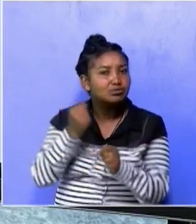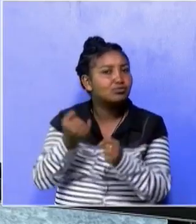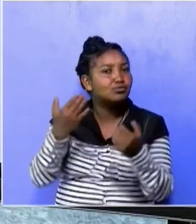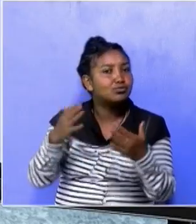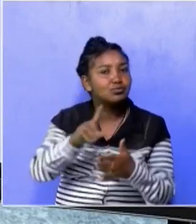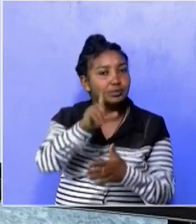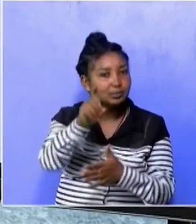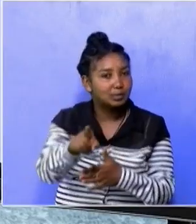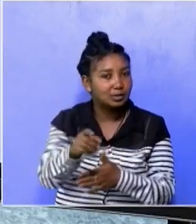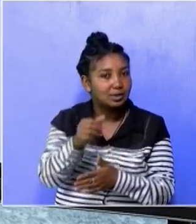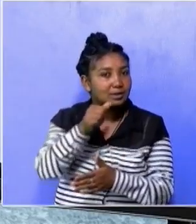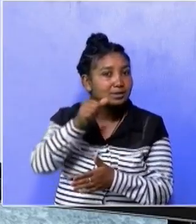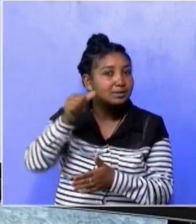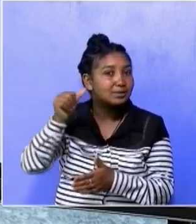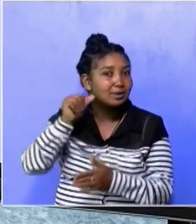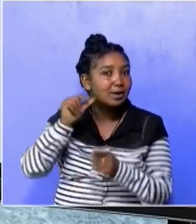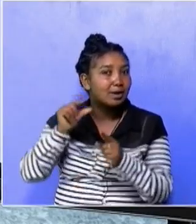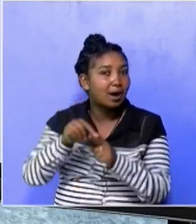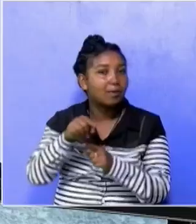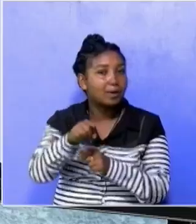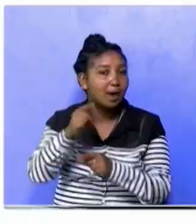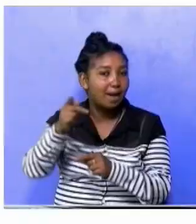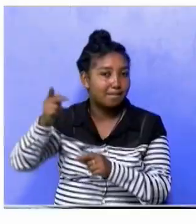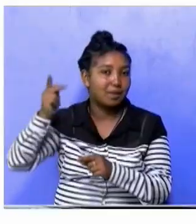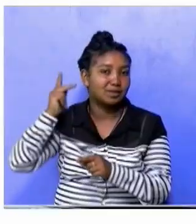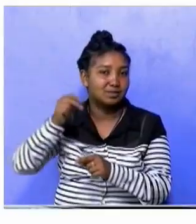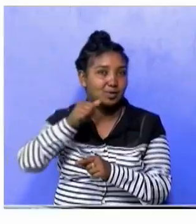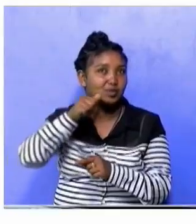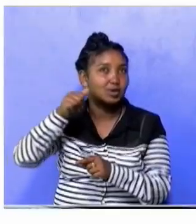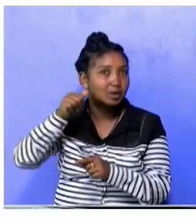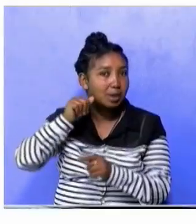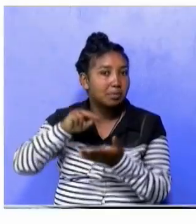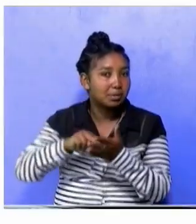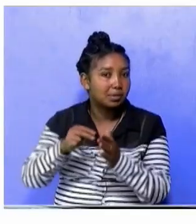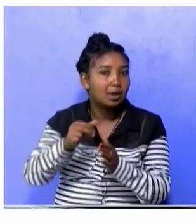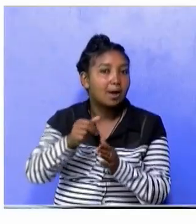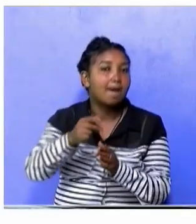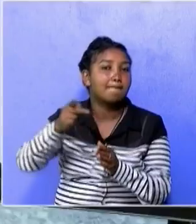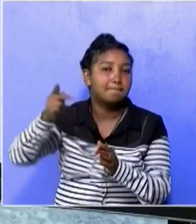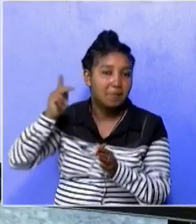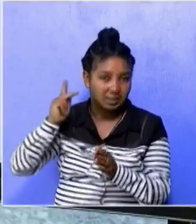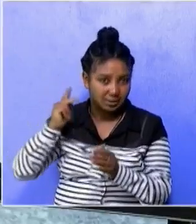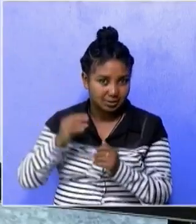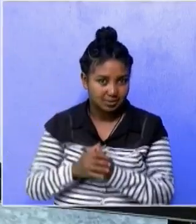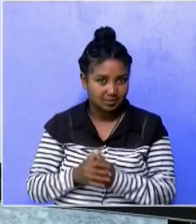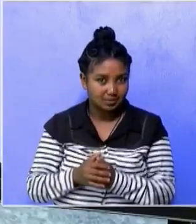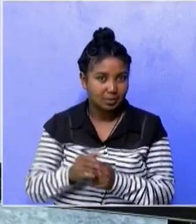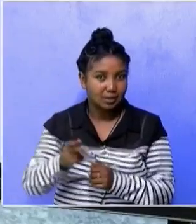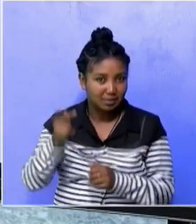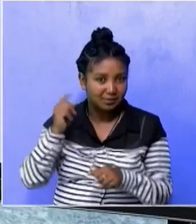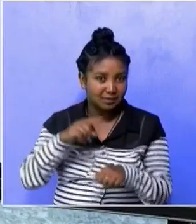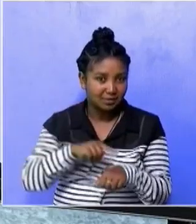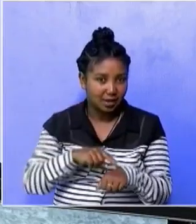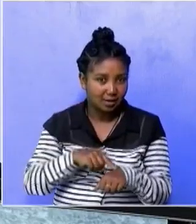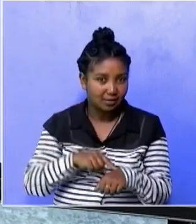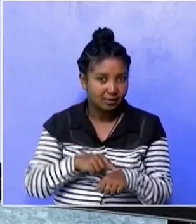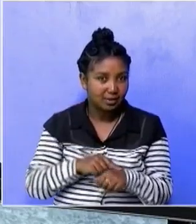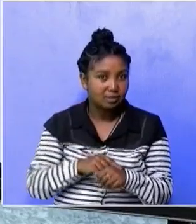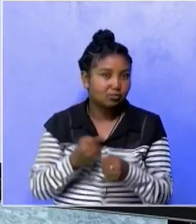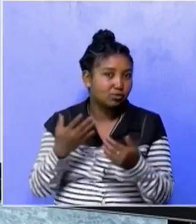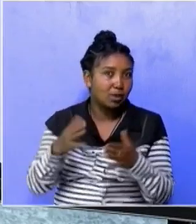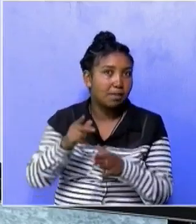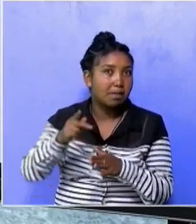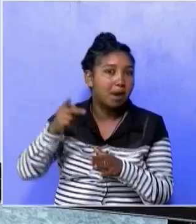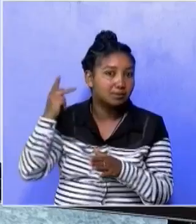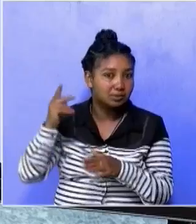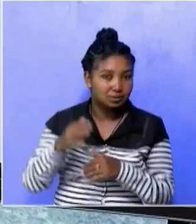The word yesterday by itself is a past action. Yeah, yesterday is the previous day. It's already